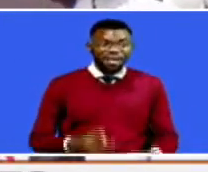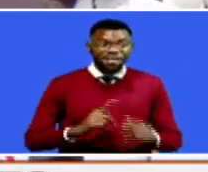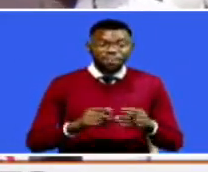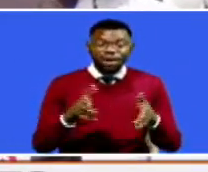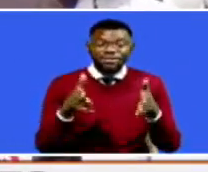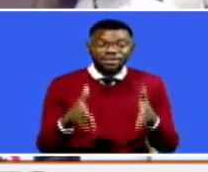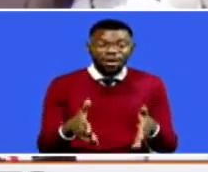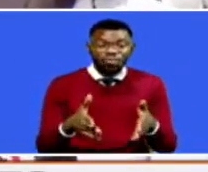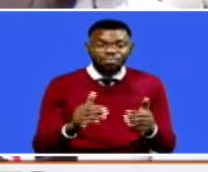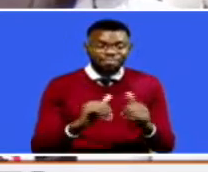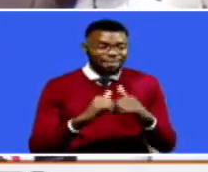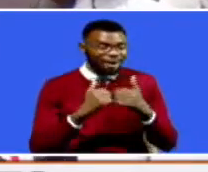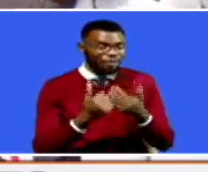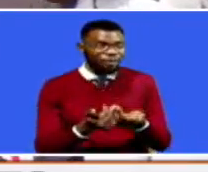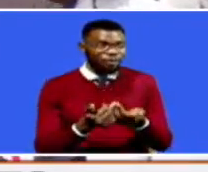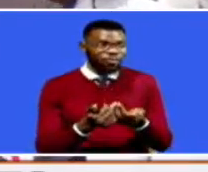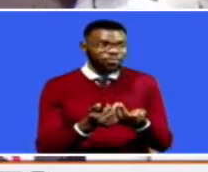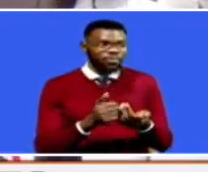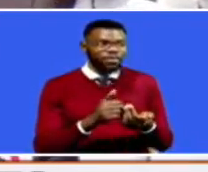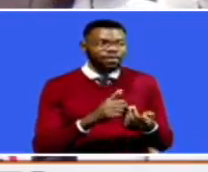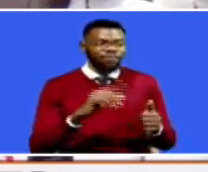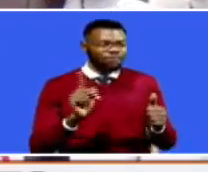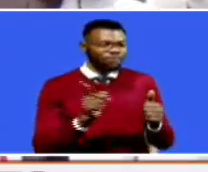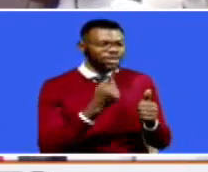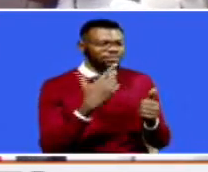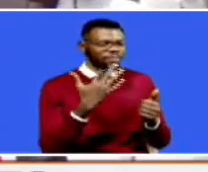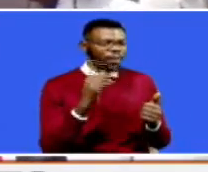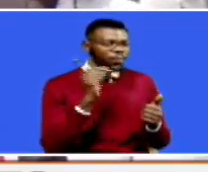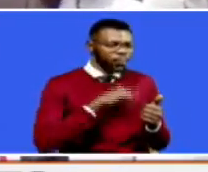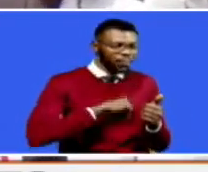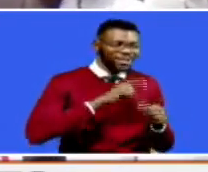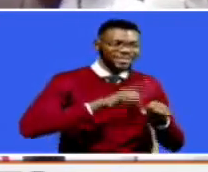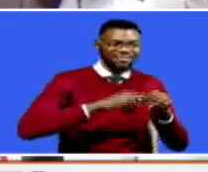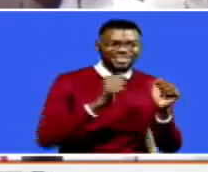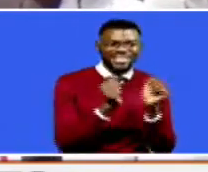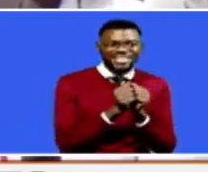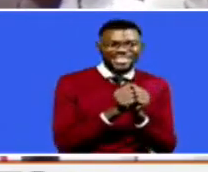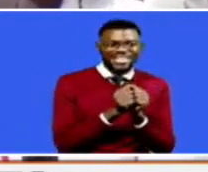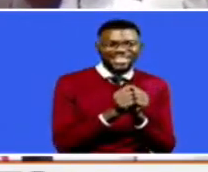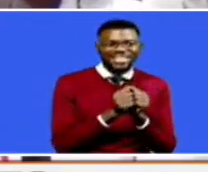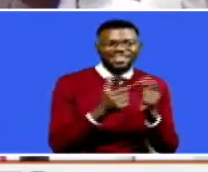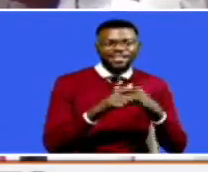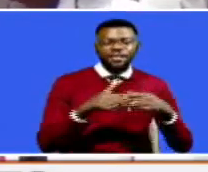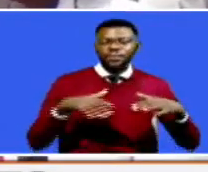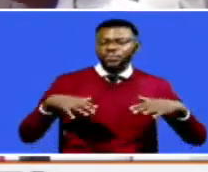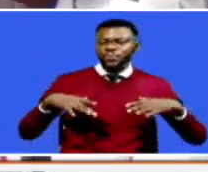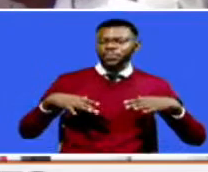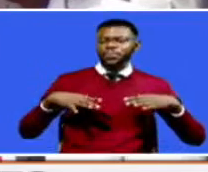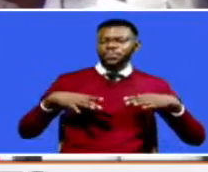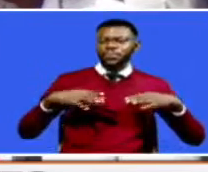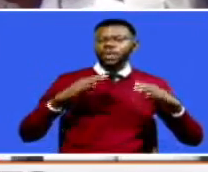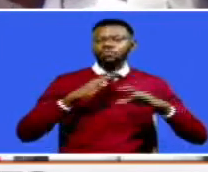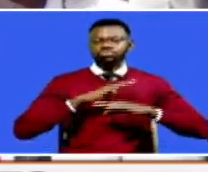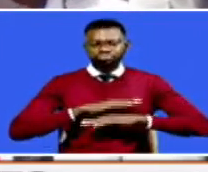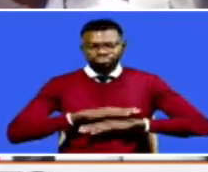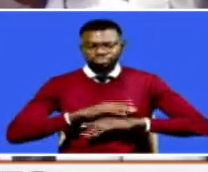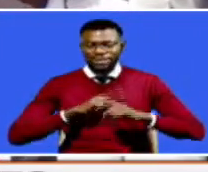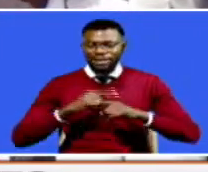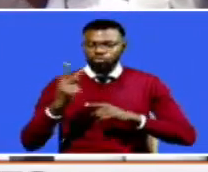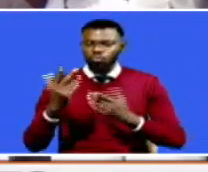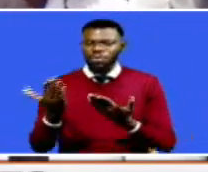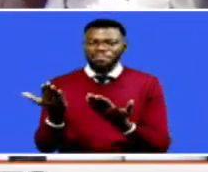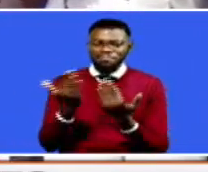round, the kids finish the first session at around 10 and they can relax until 2 in the